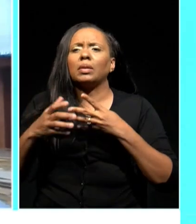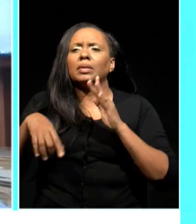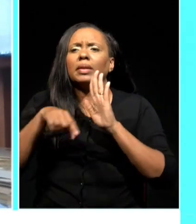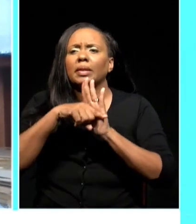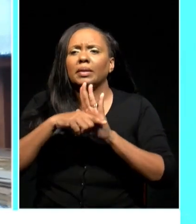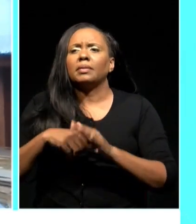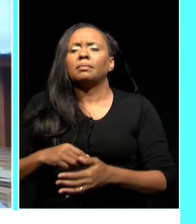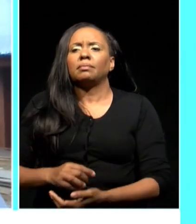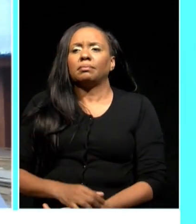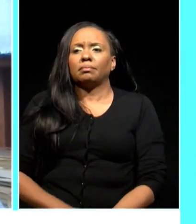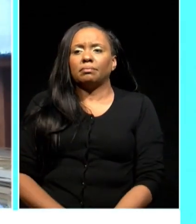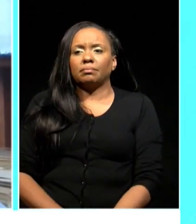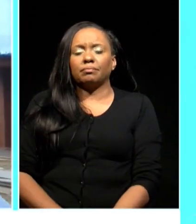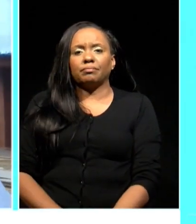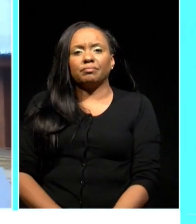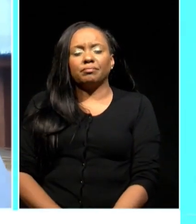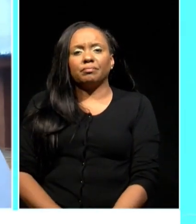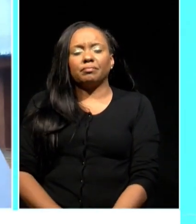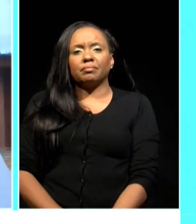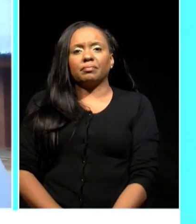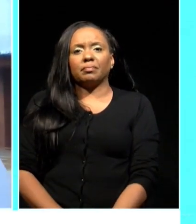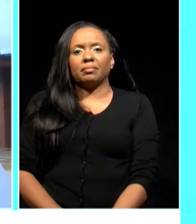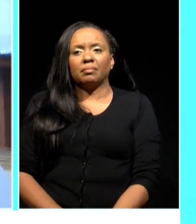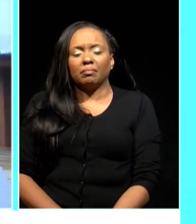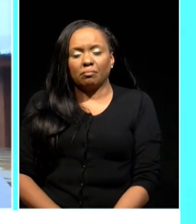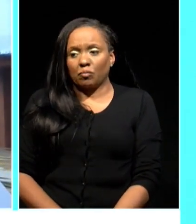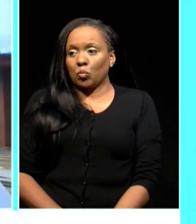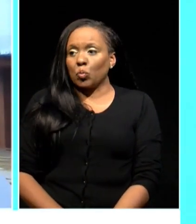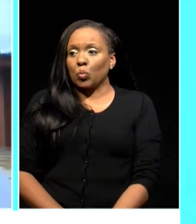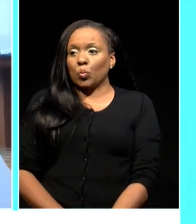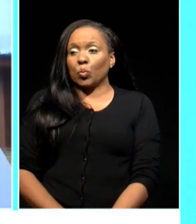with both the outlier issue and the low light.